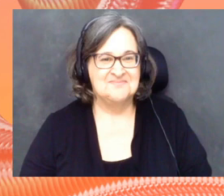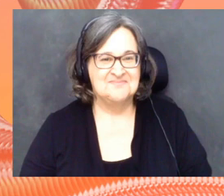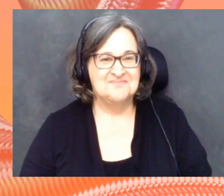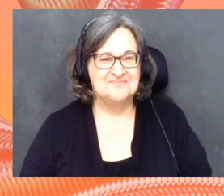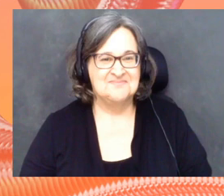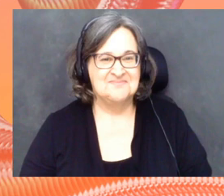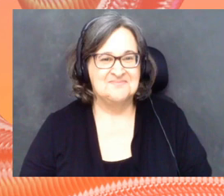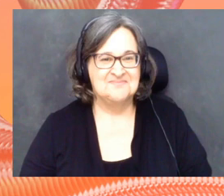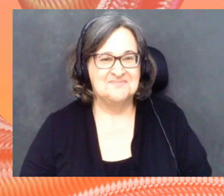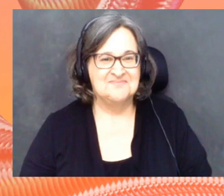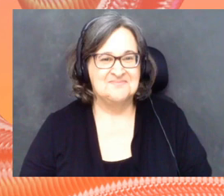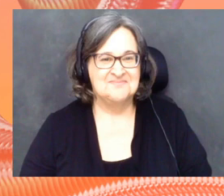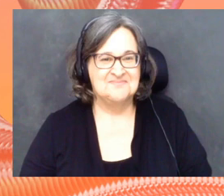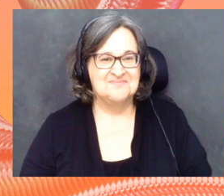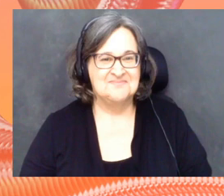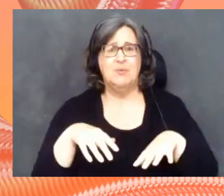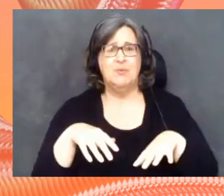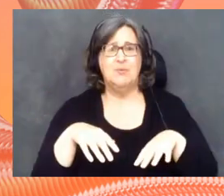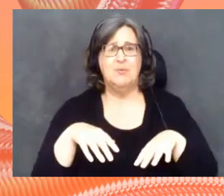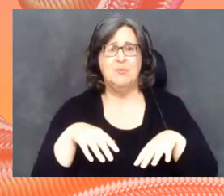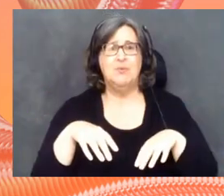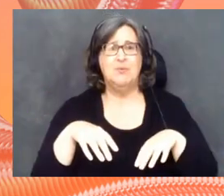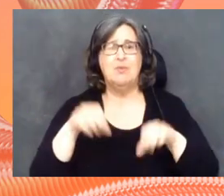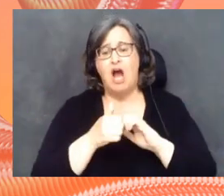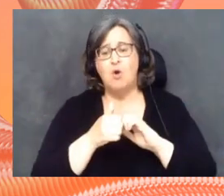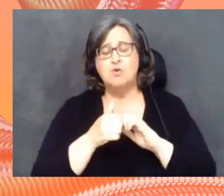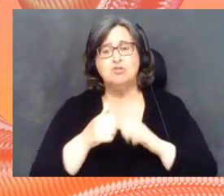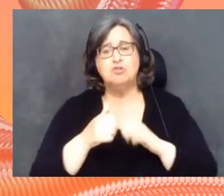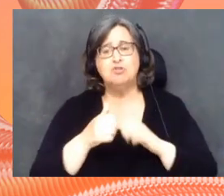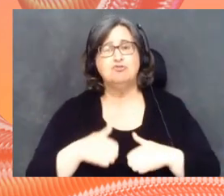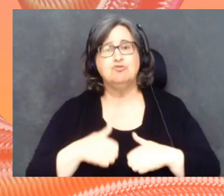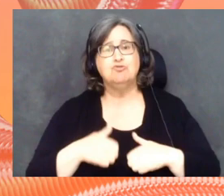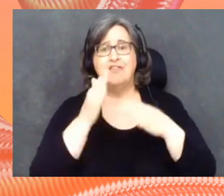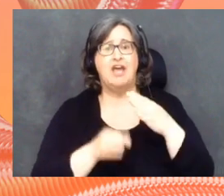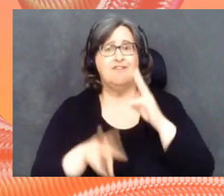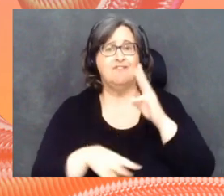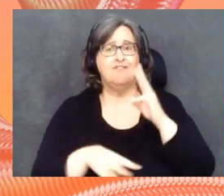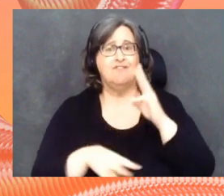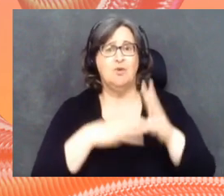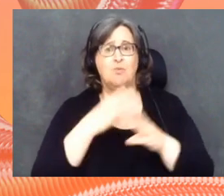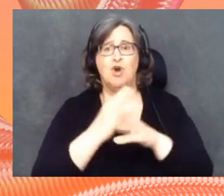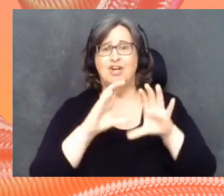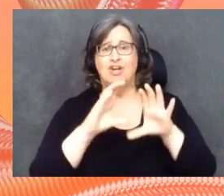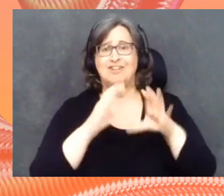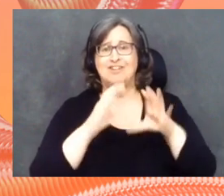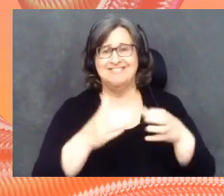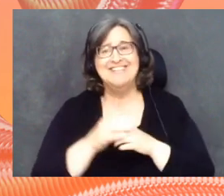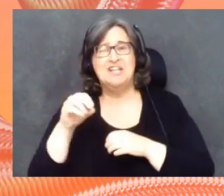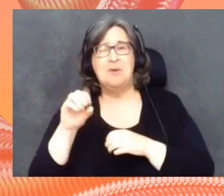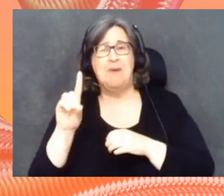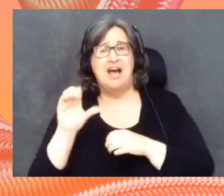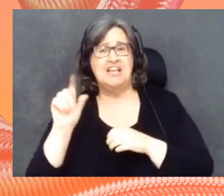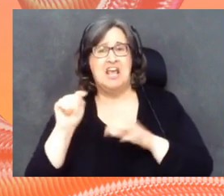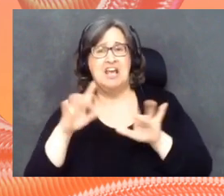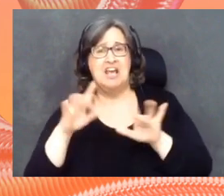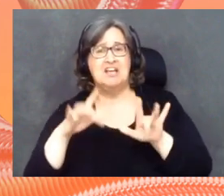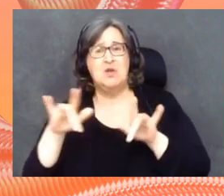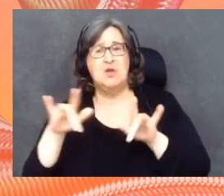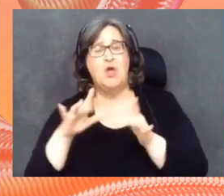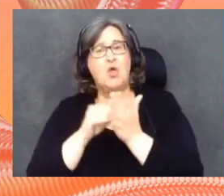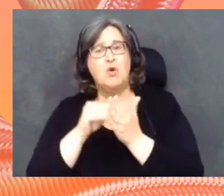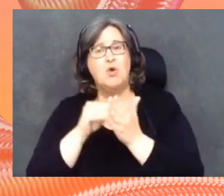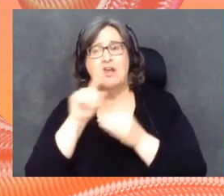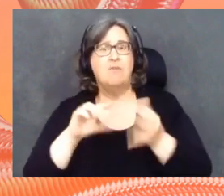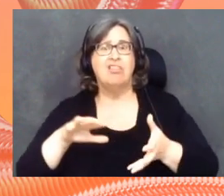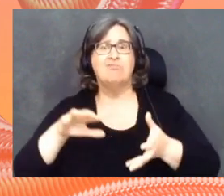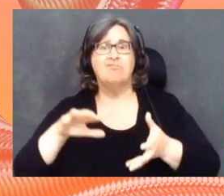to Survive the End of the World, a podcast. I'm learning about apocalypse